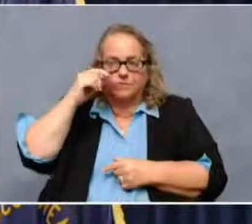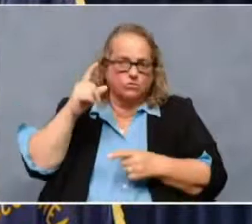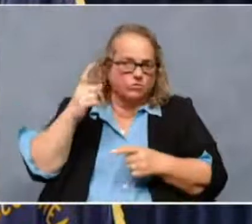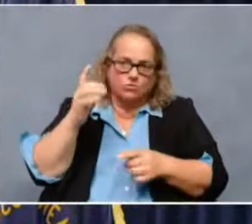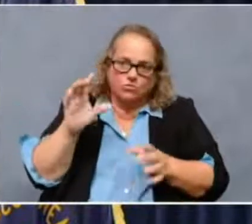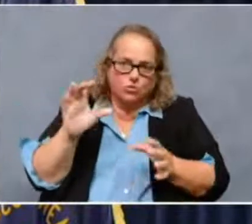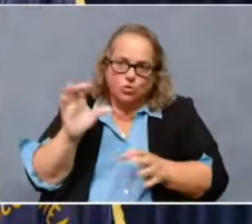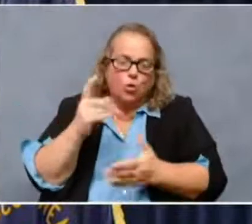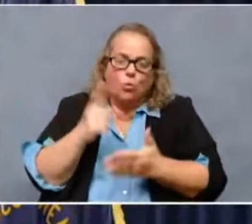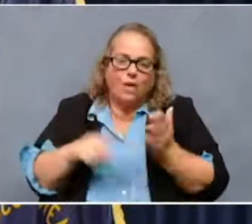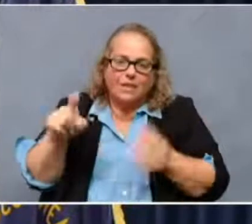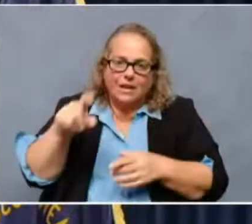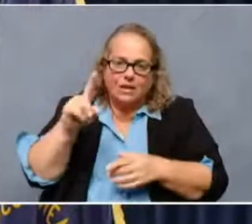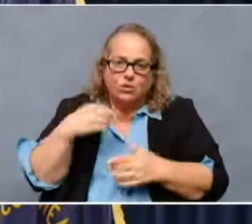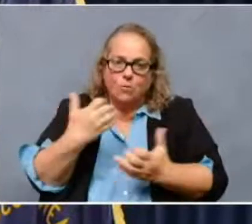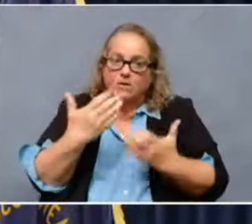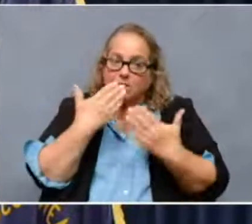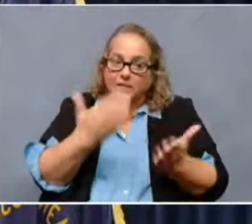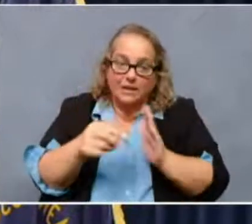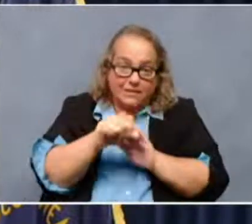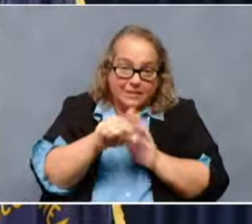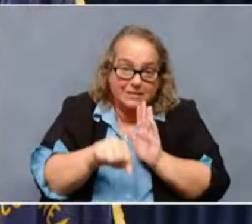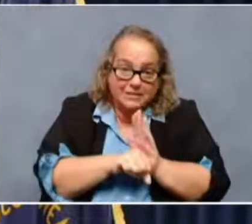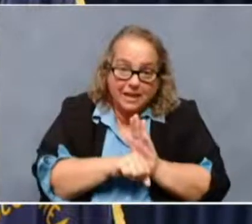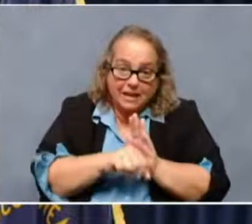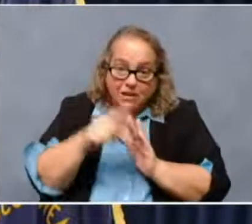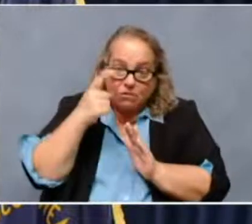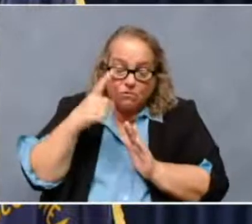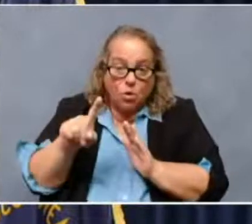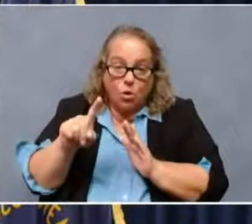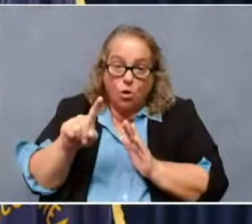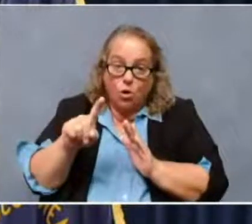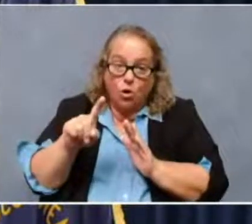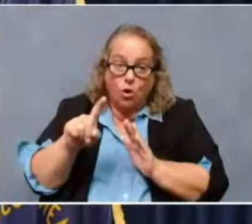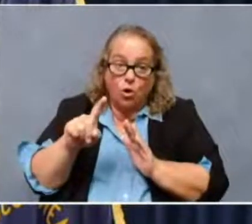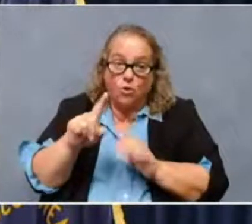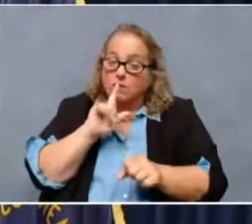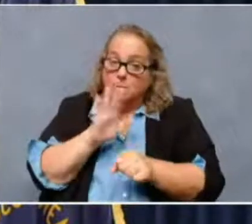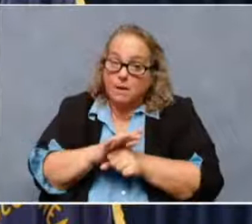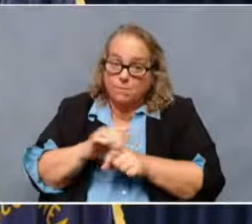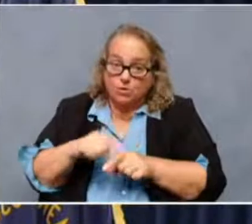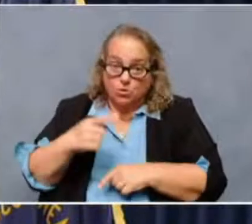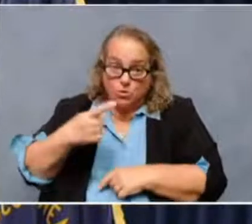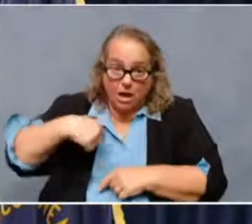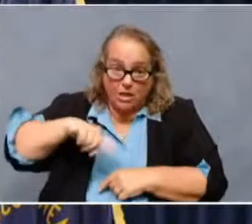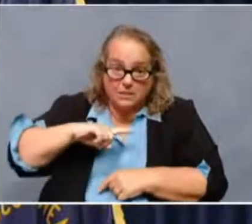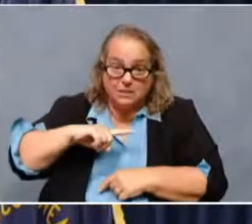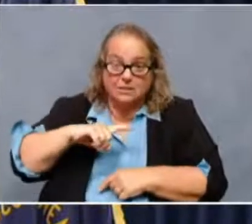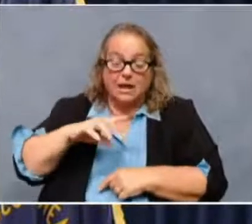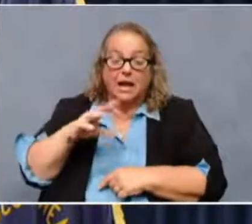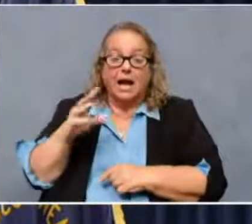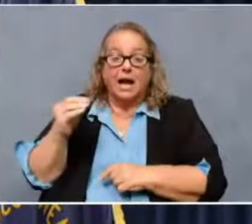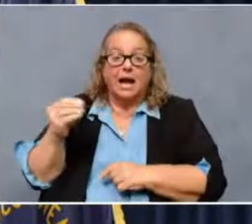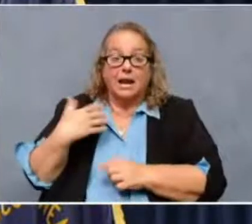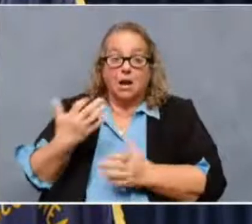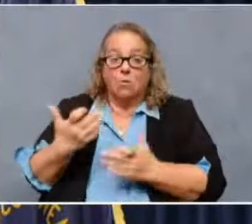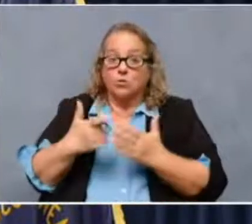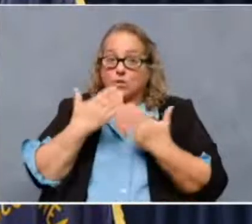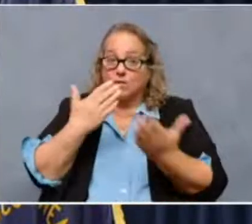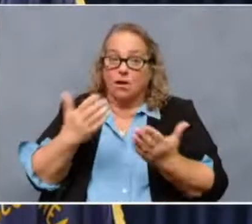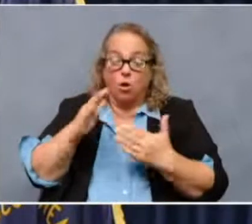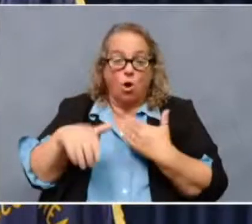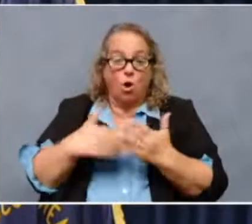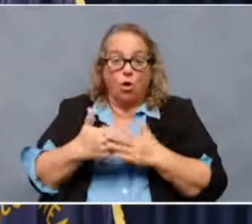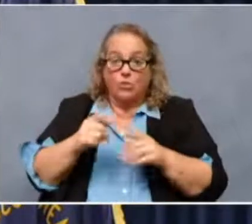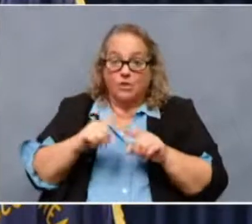want to thank the state for the commitment to us. And I want to thank all the other